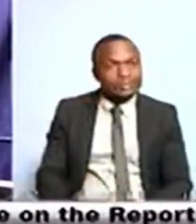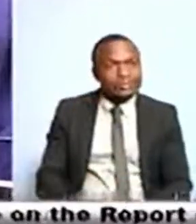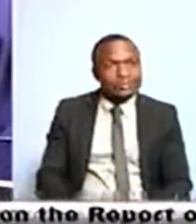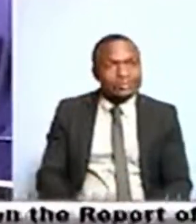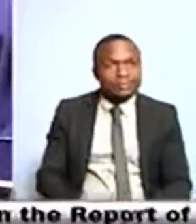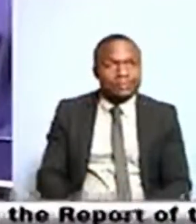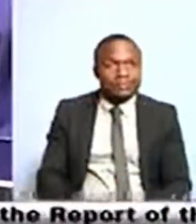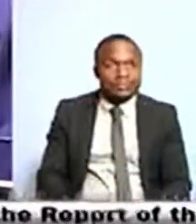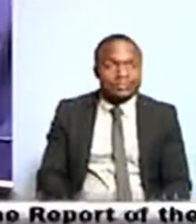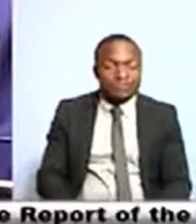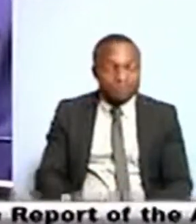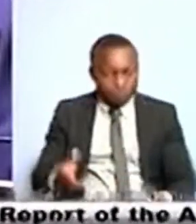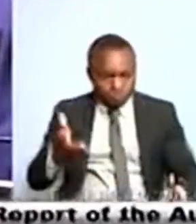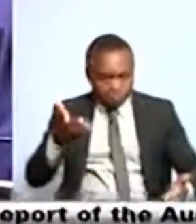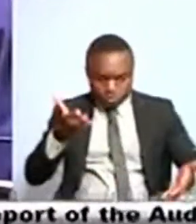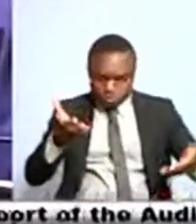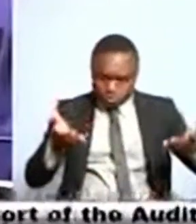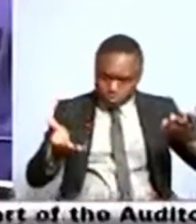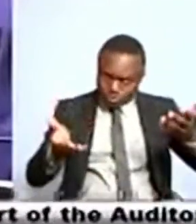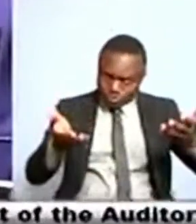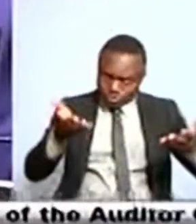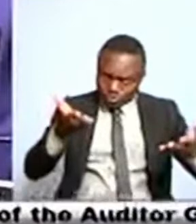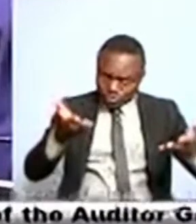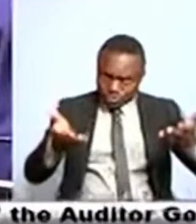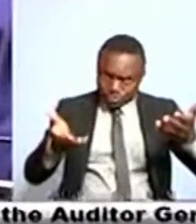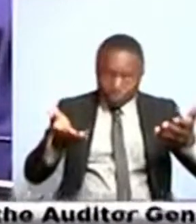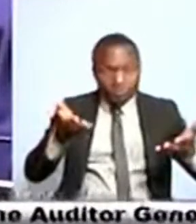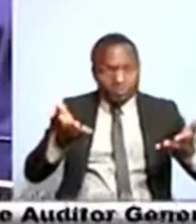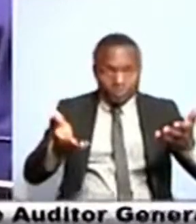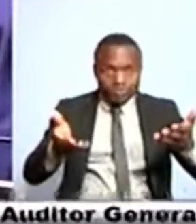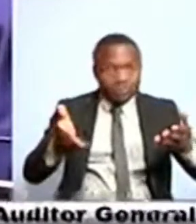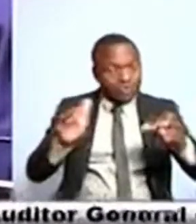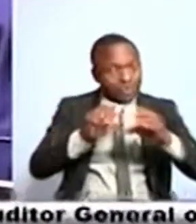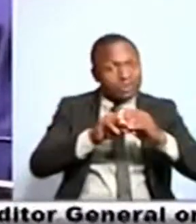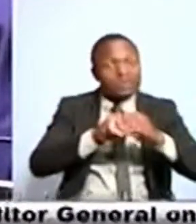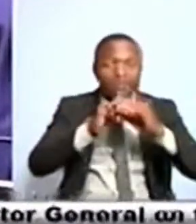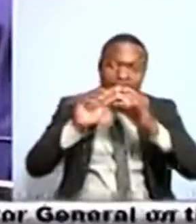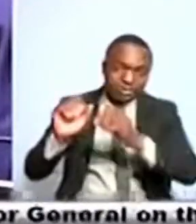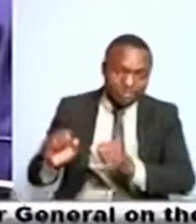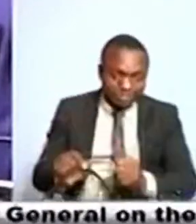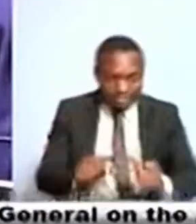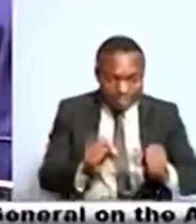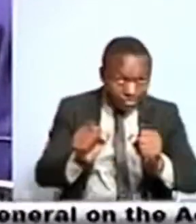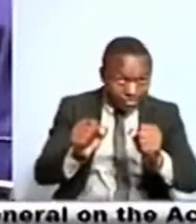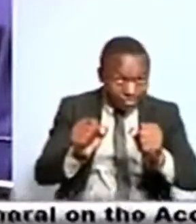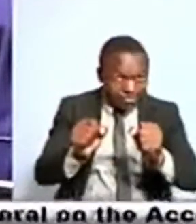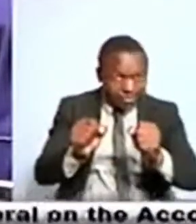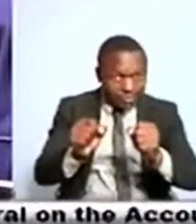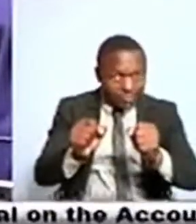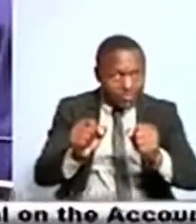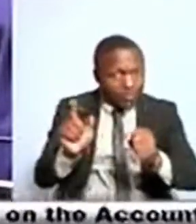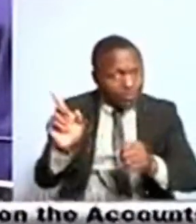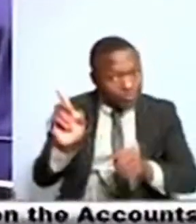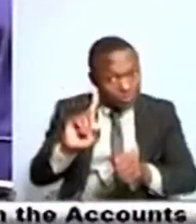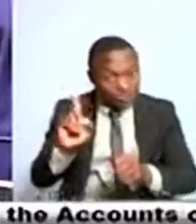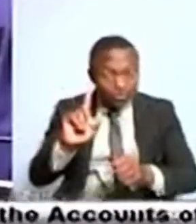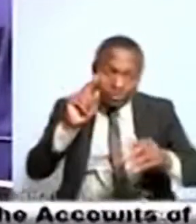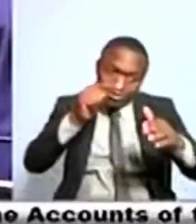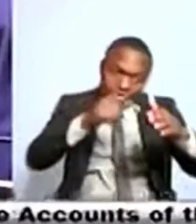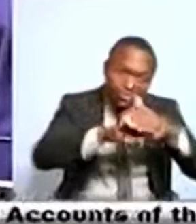be compared across the system. So regardless of where you